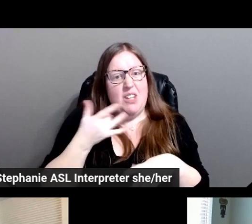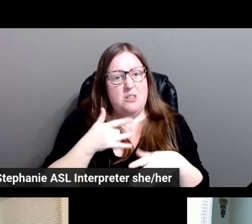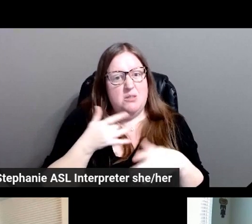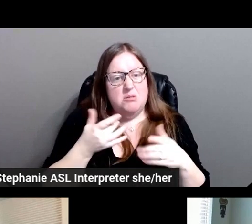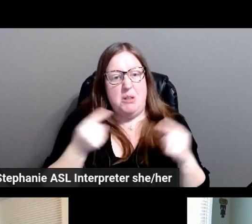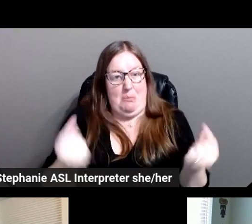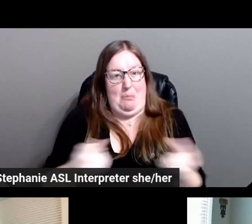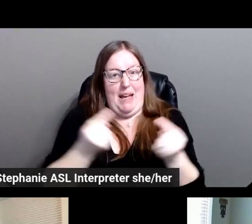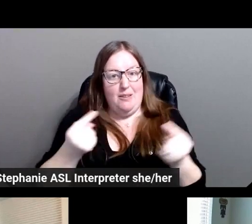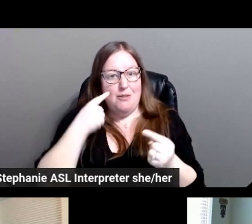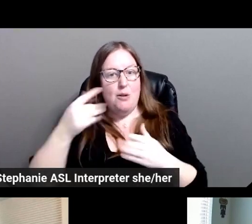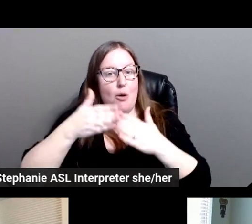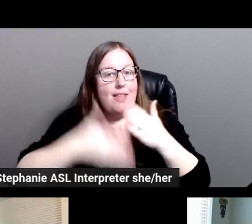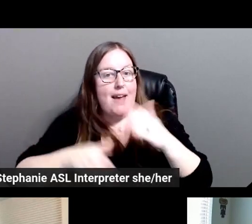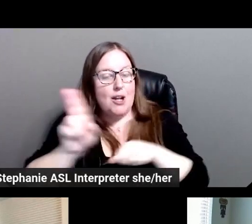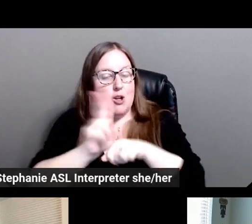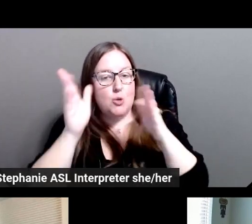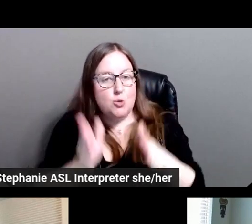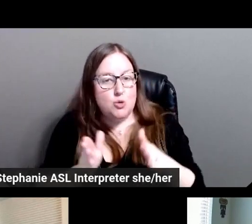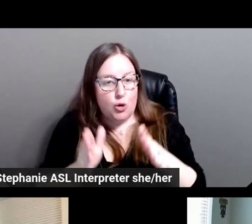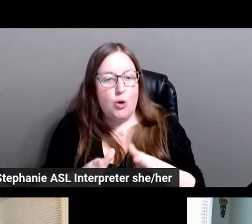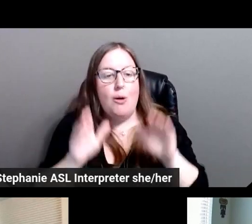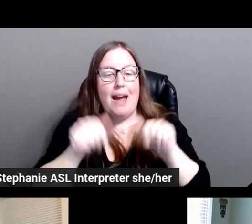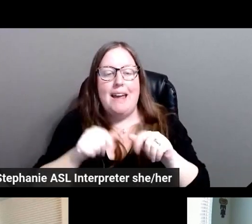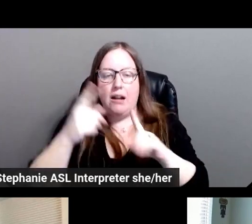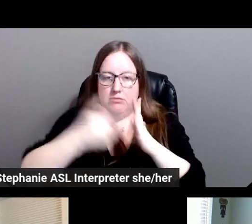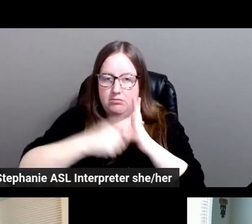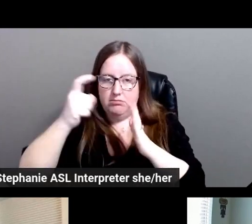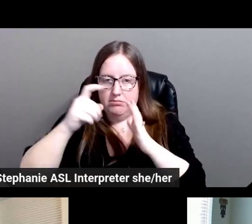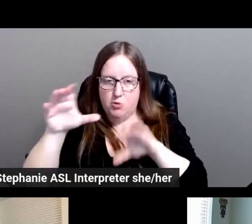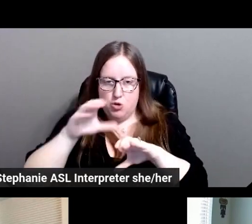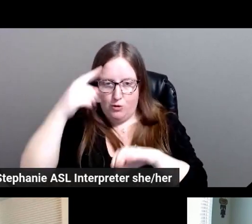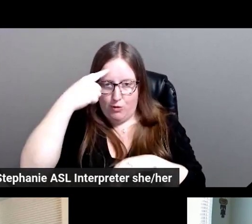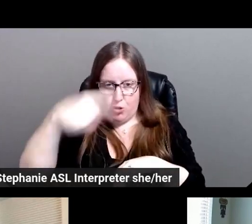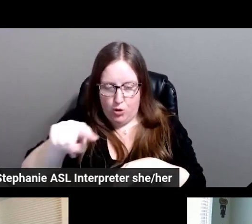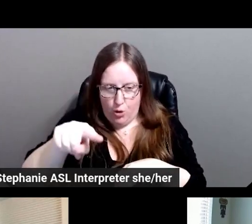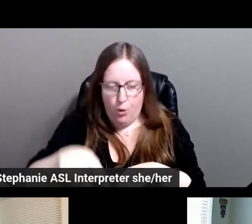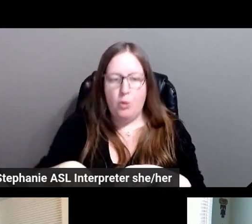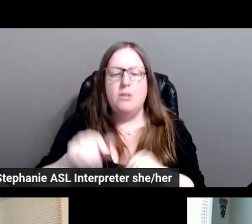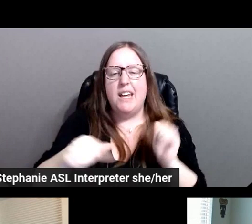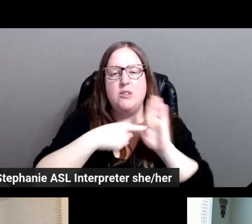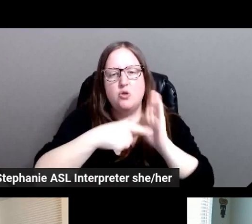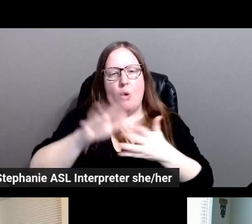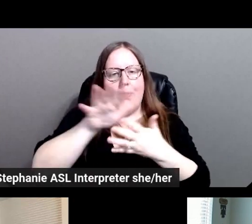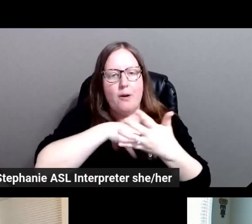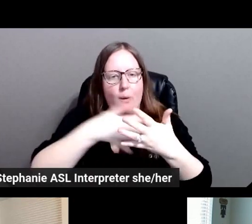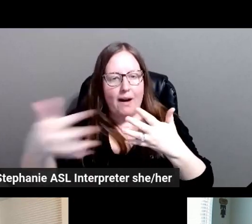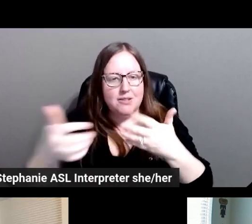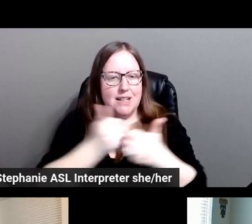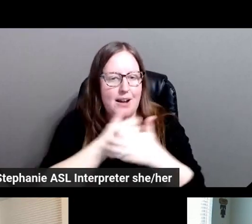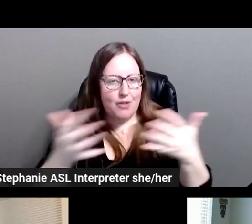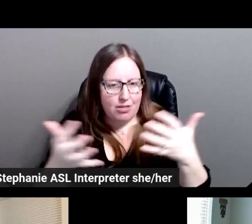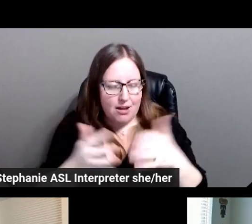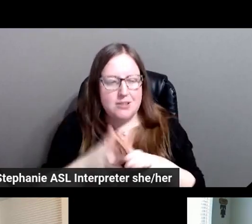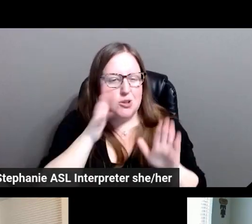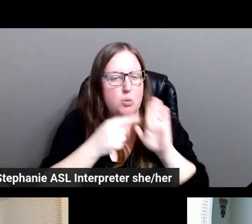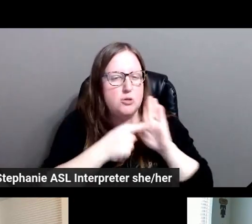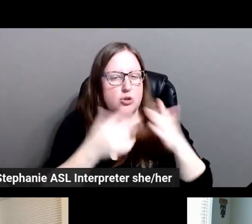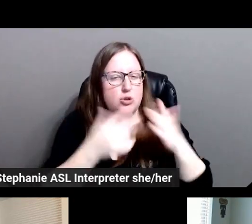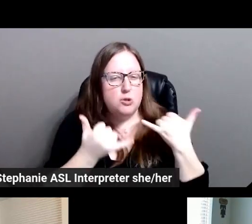end user's end. It could automatically do for you and create those graphs. So that's really what we're going to go through